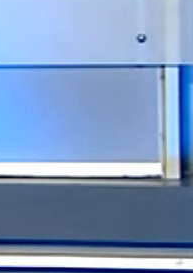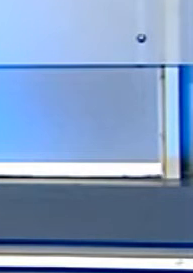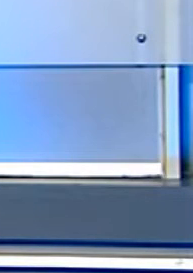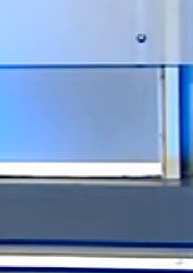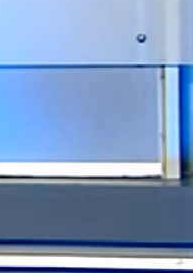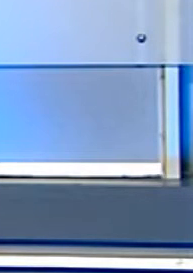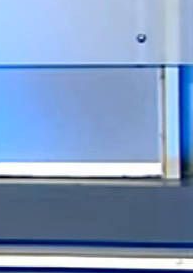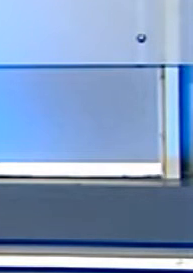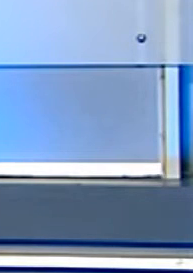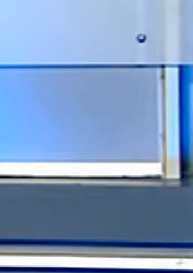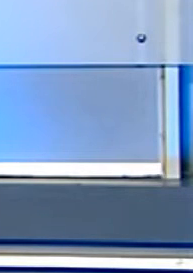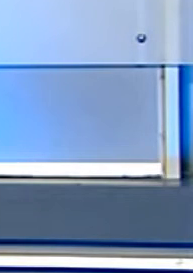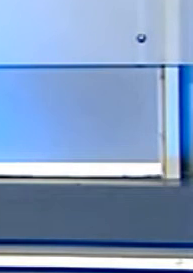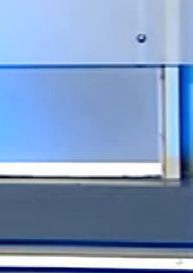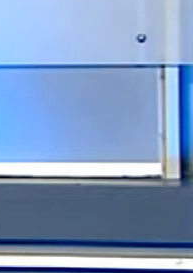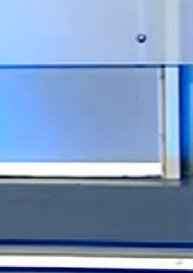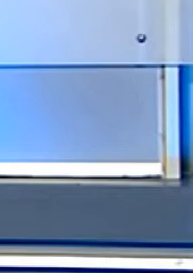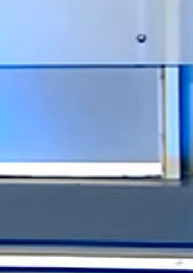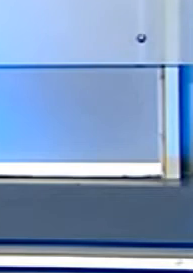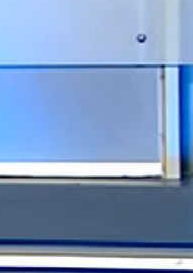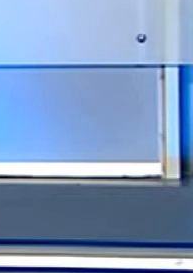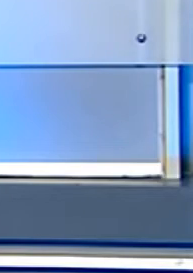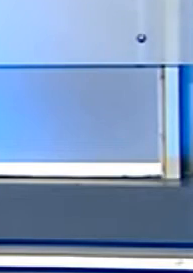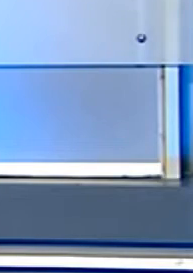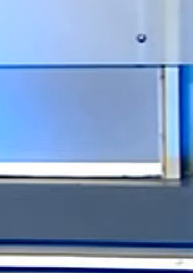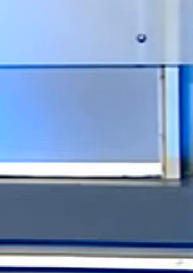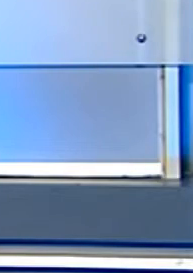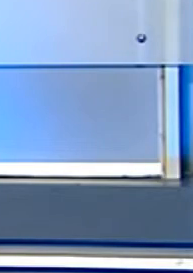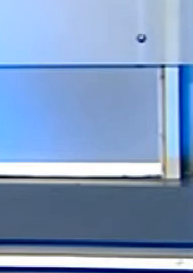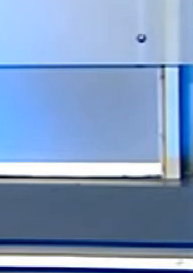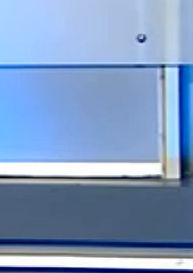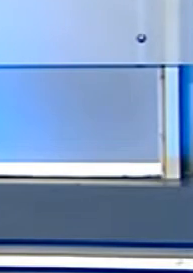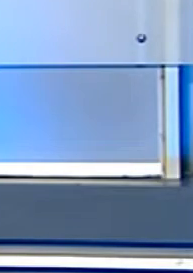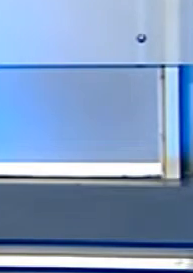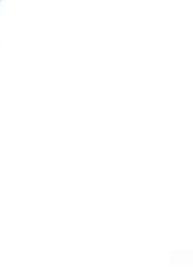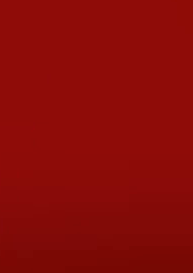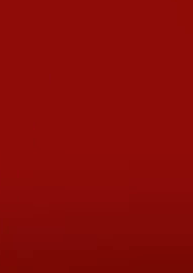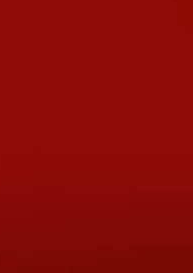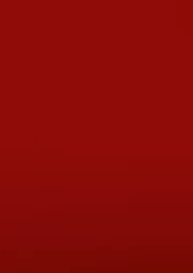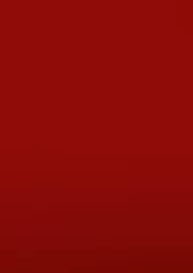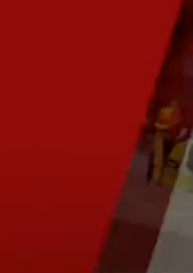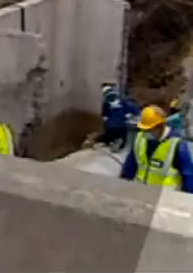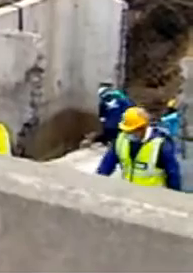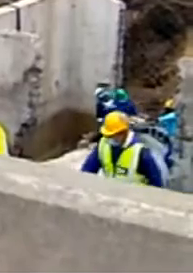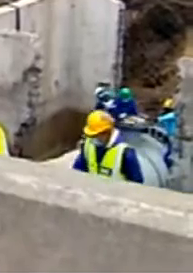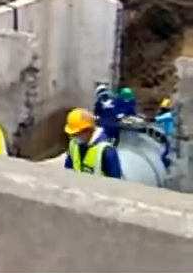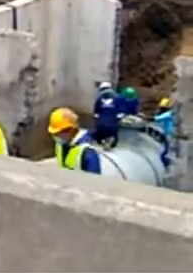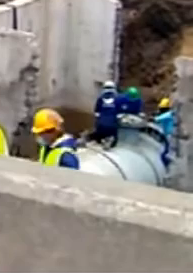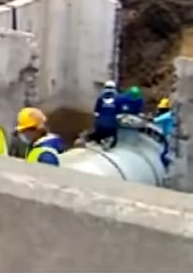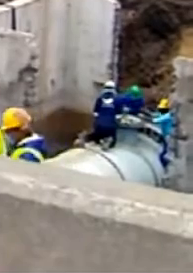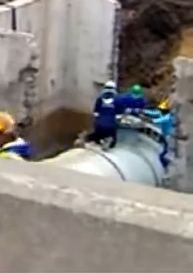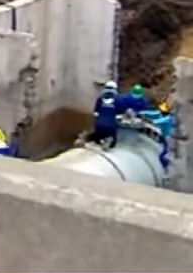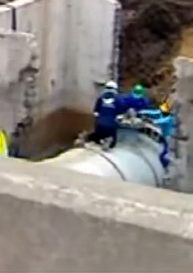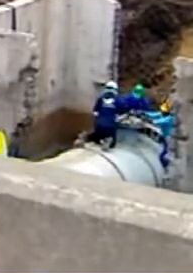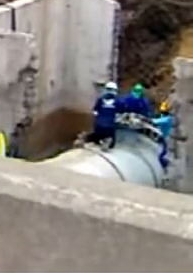For a closer look at the level of disruption, we now cross live to our colleague, senior SABC News reporter, Chriselda Lewis. A very good morning to